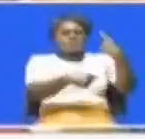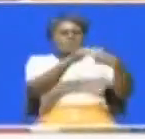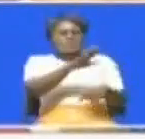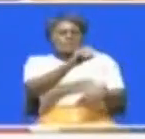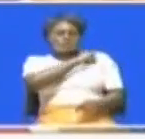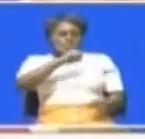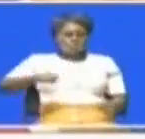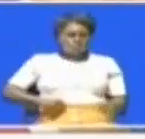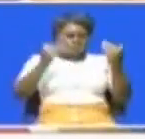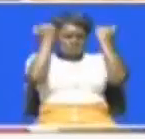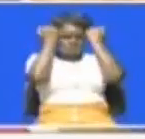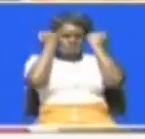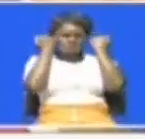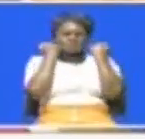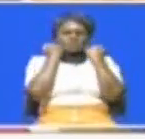Supreme Court